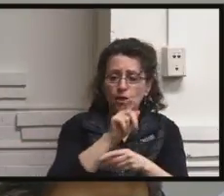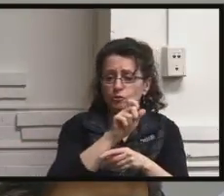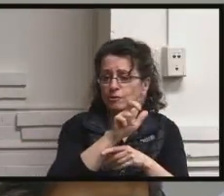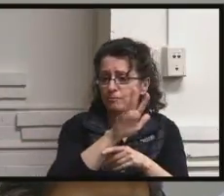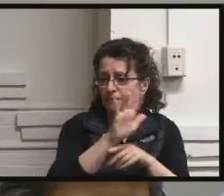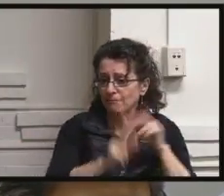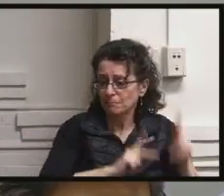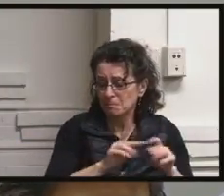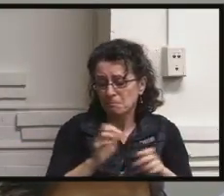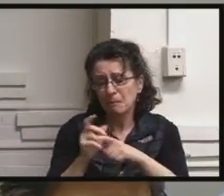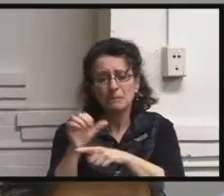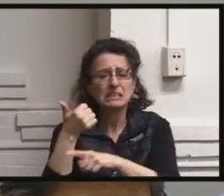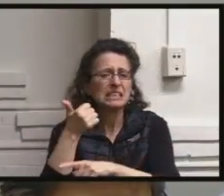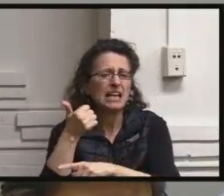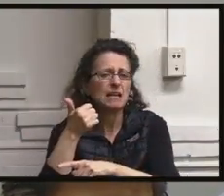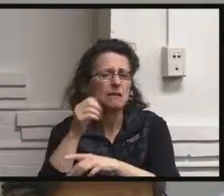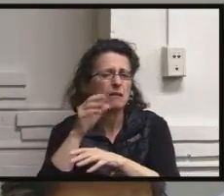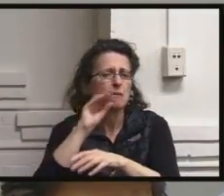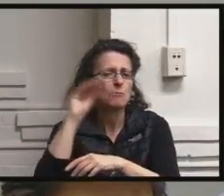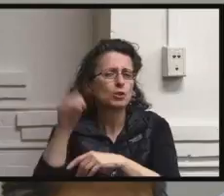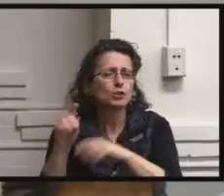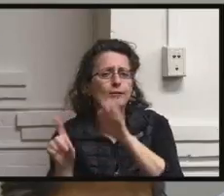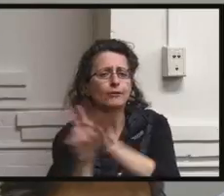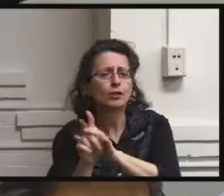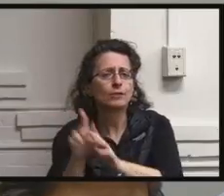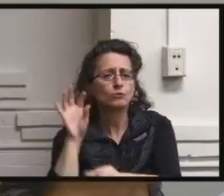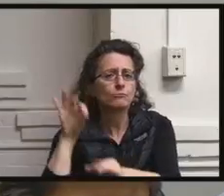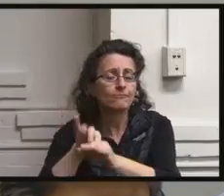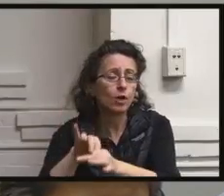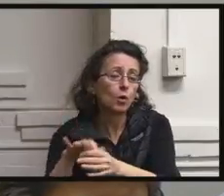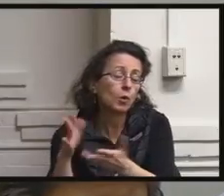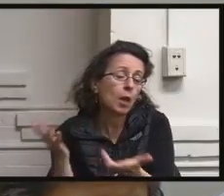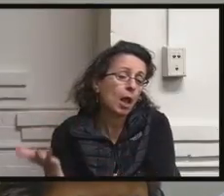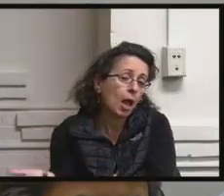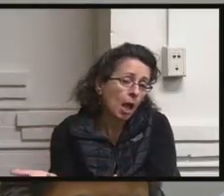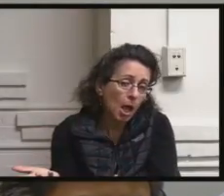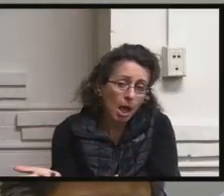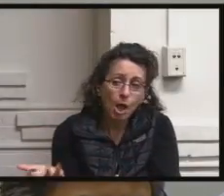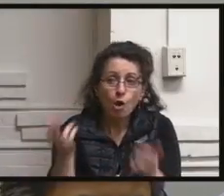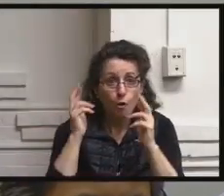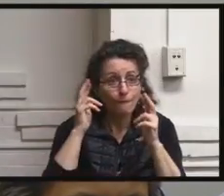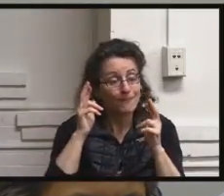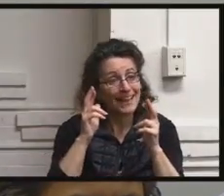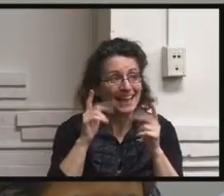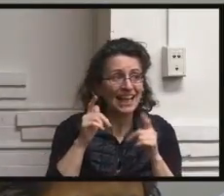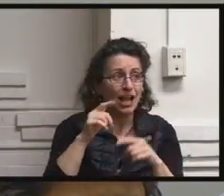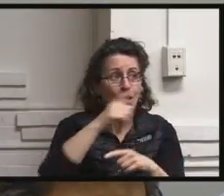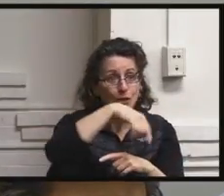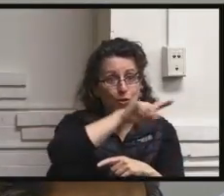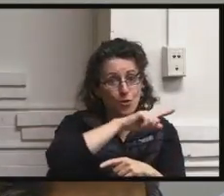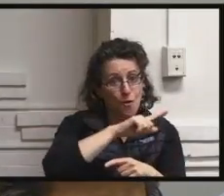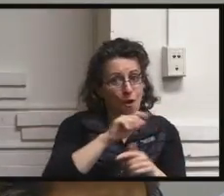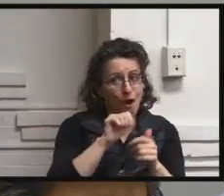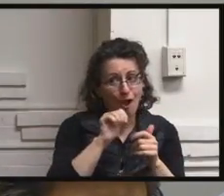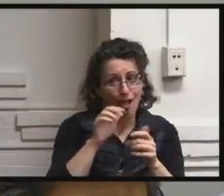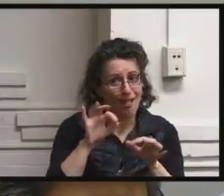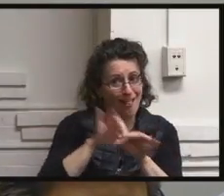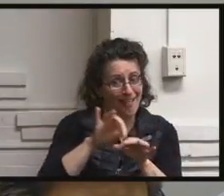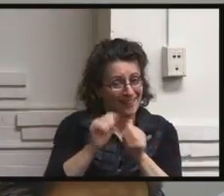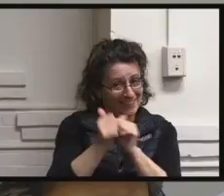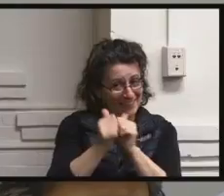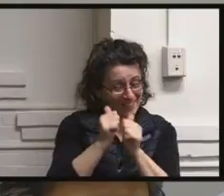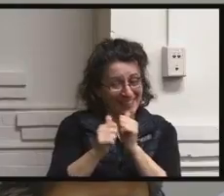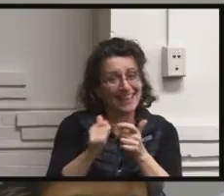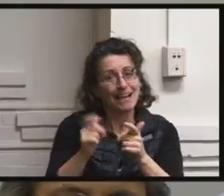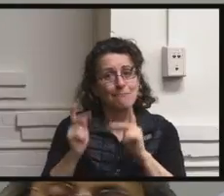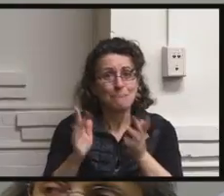the vote, and hopefully we have races that brings people out to vote. And then you're saying,